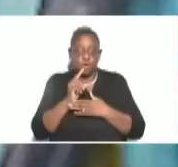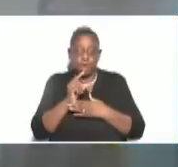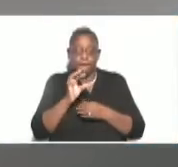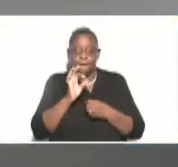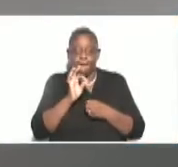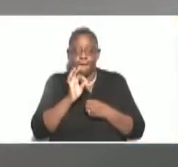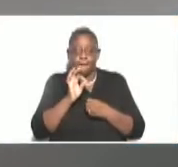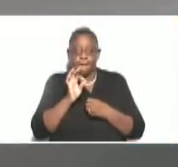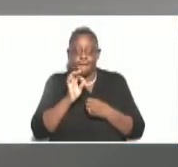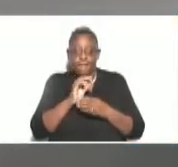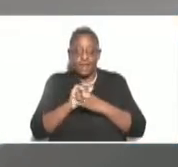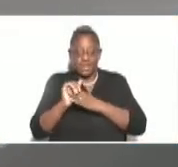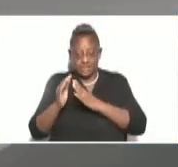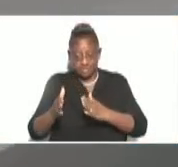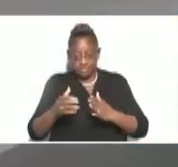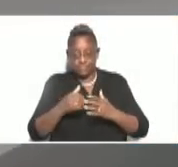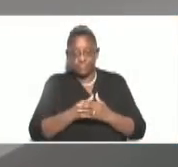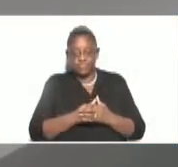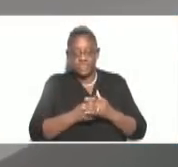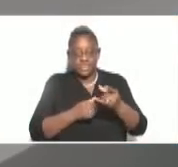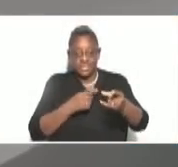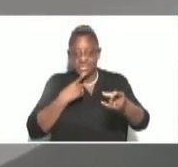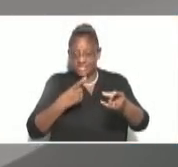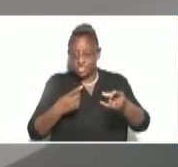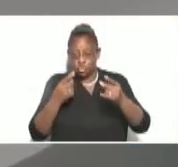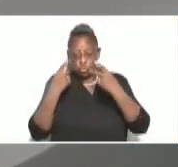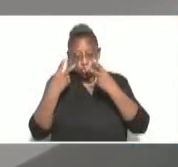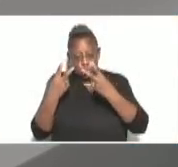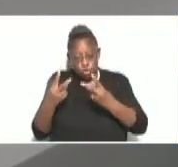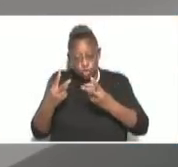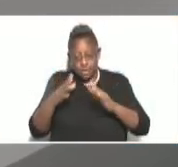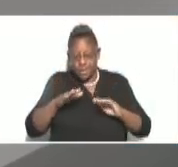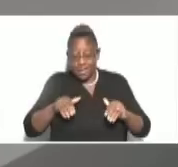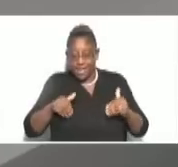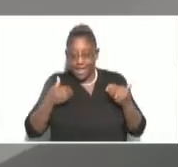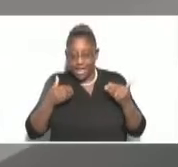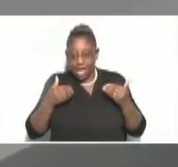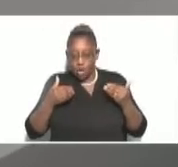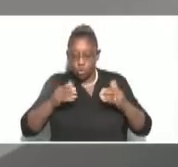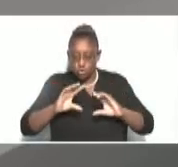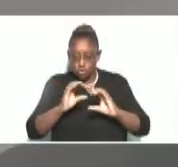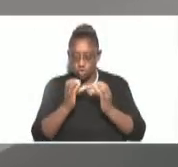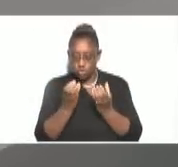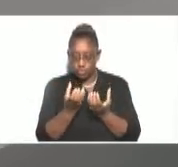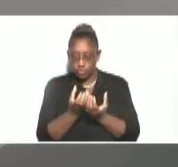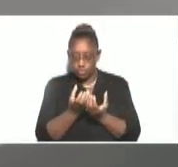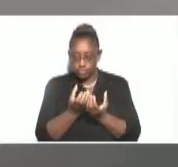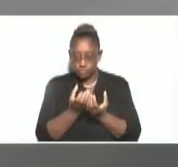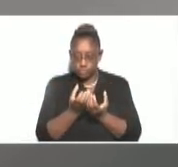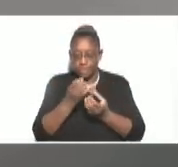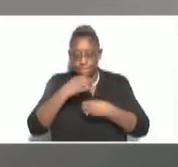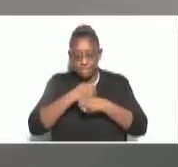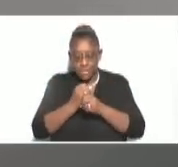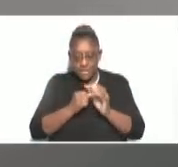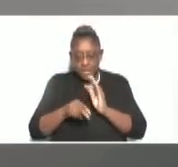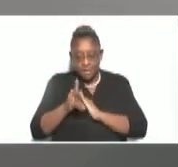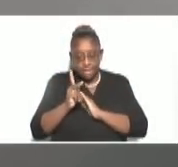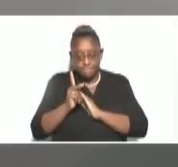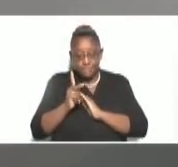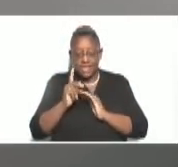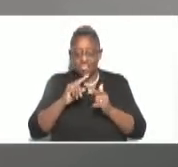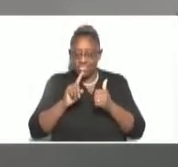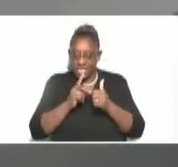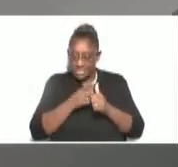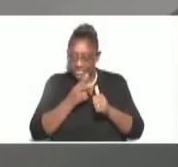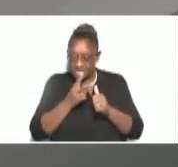do is begin to look at demographics, how the constituency is made up. What we have to then look at